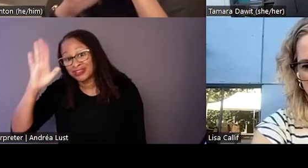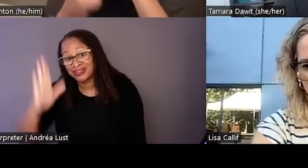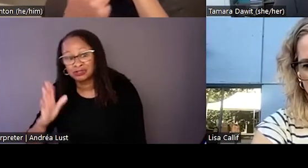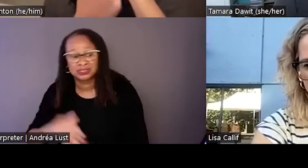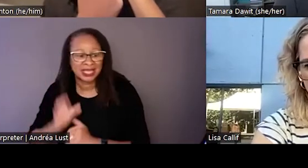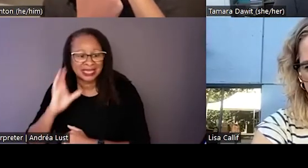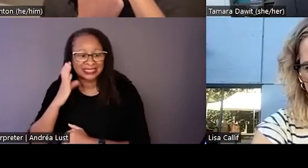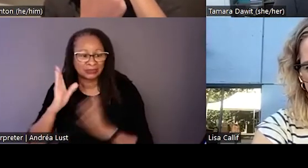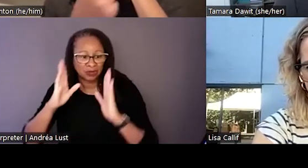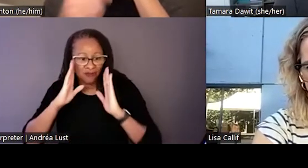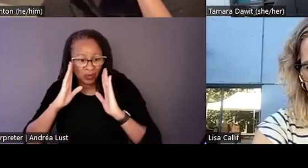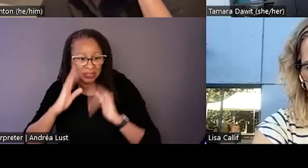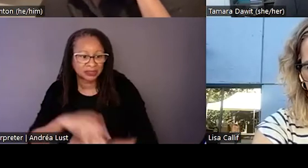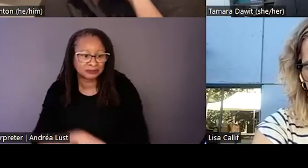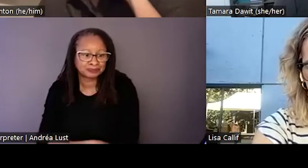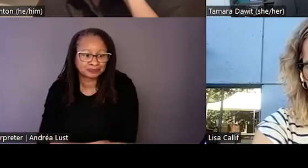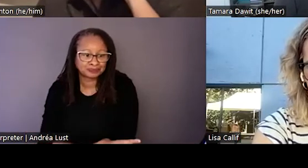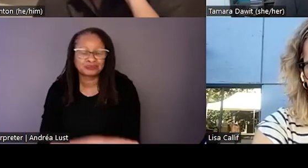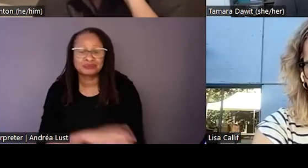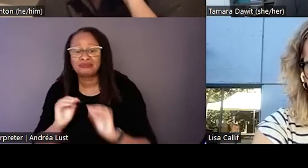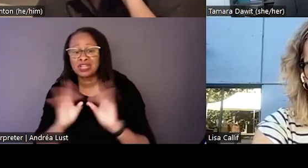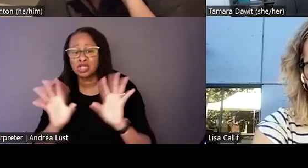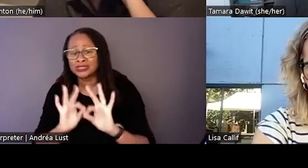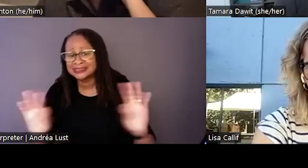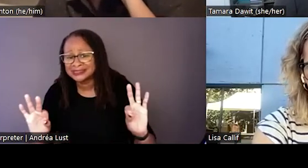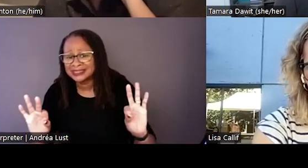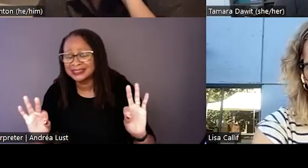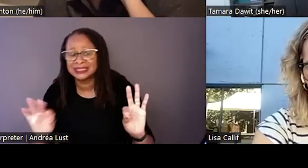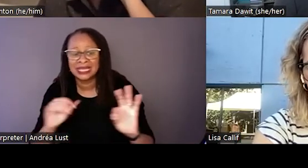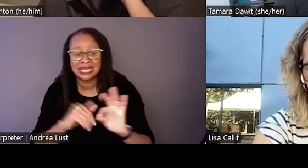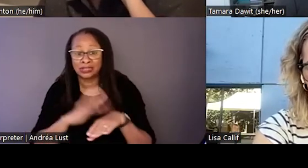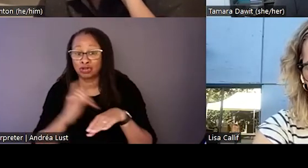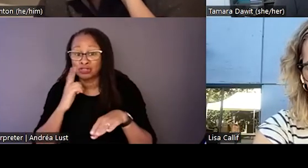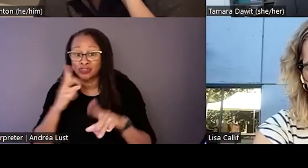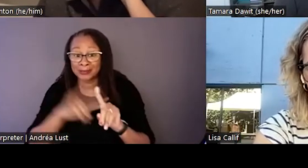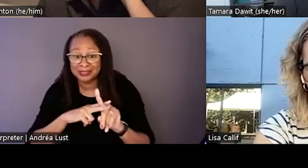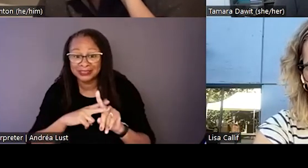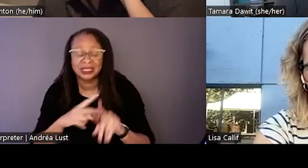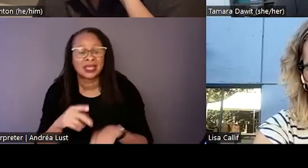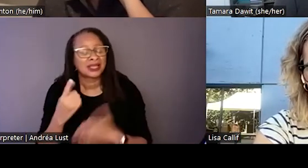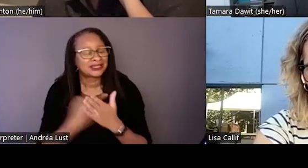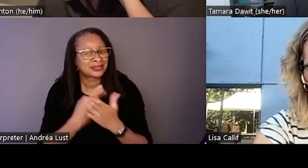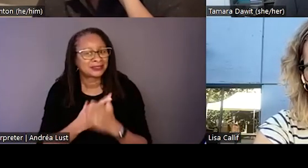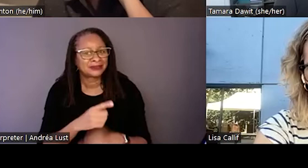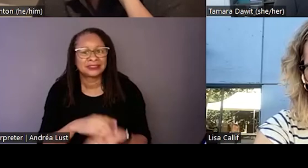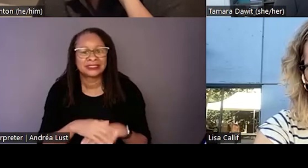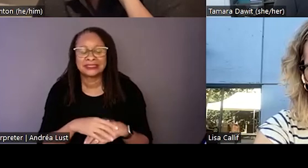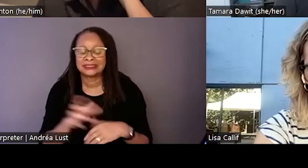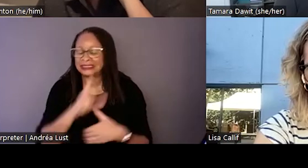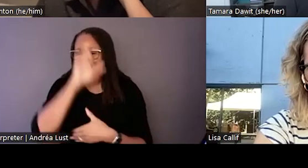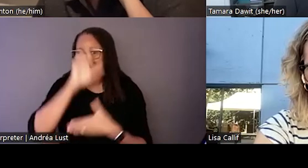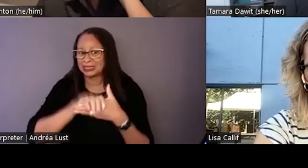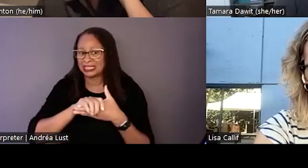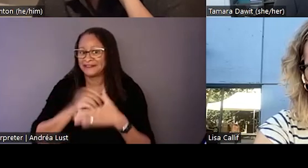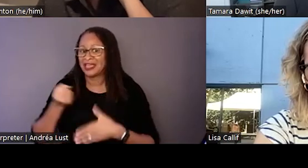to be this focus, sometimes clearly stated in those calls for applications. And sometimes it's just the belief held within